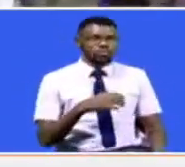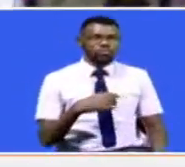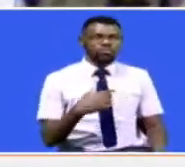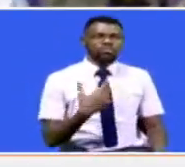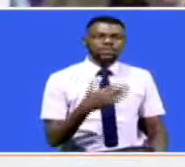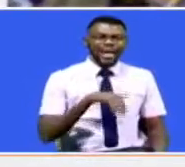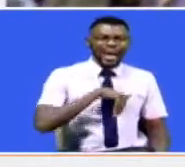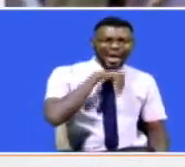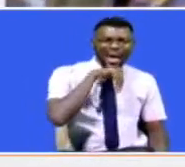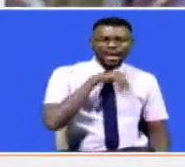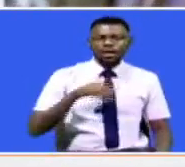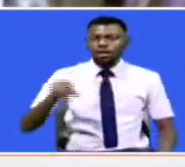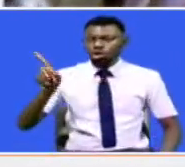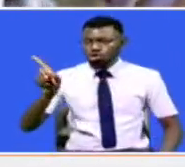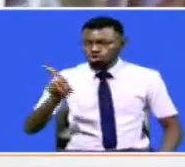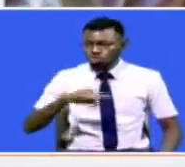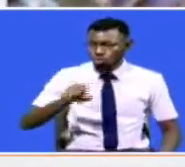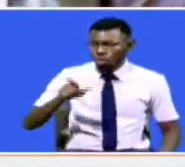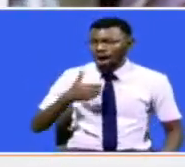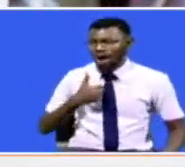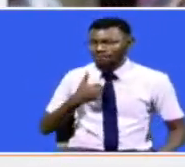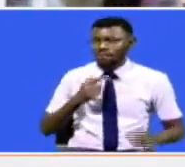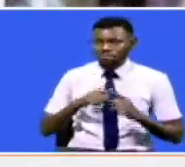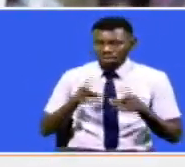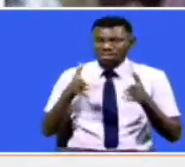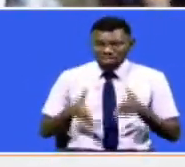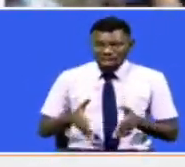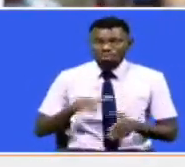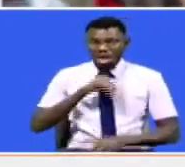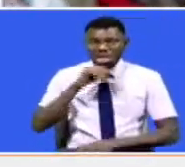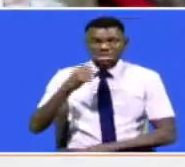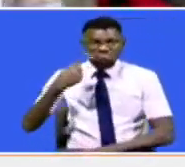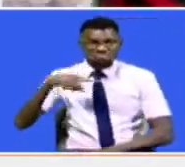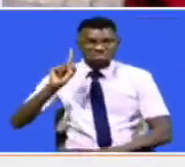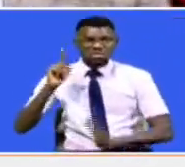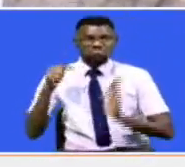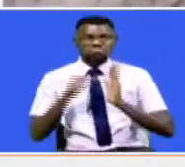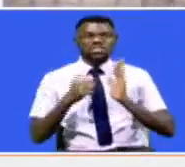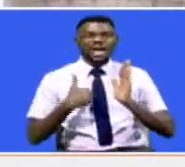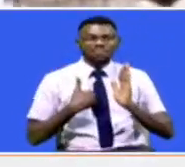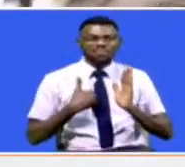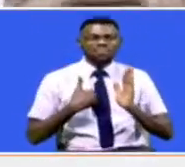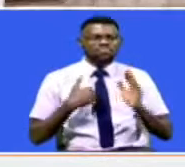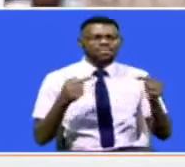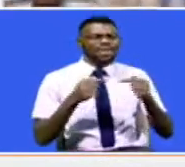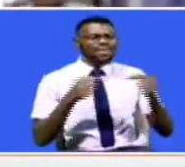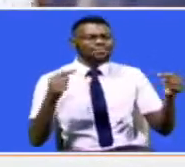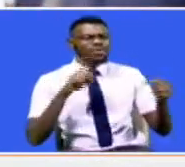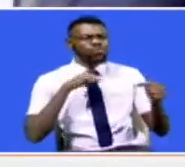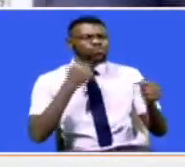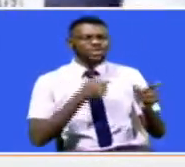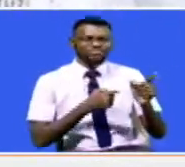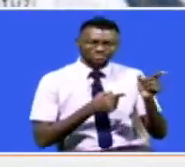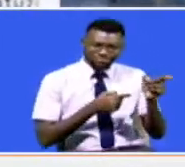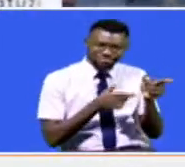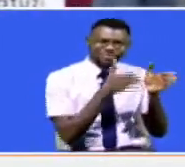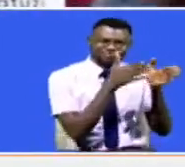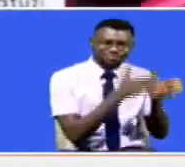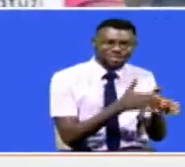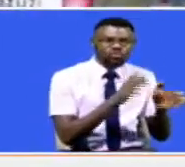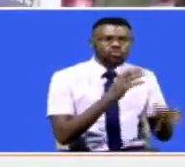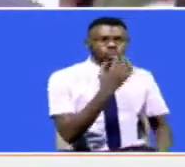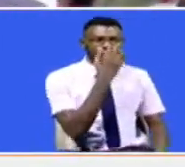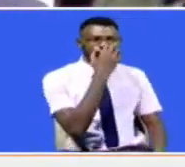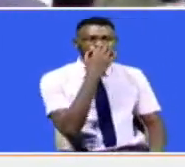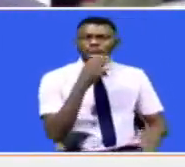on many things. But he's right about this one. If the common enemy is one William Ruto, then why